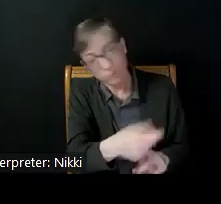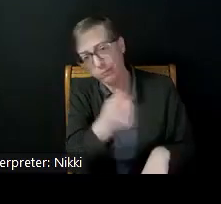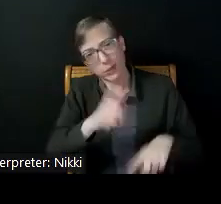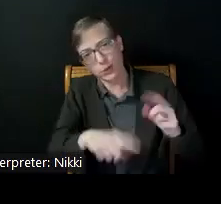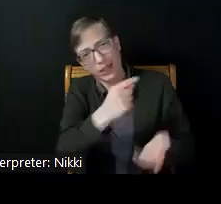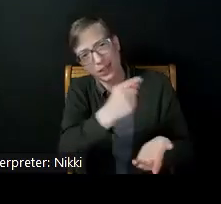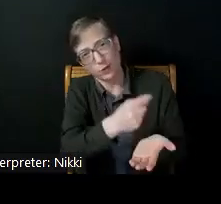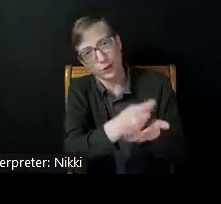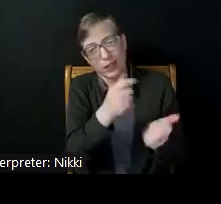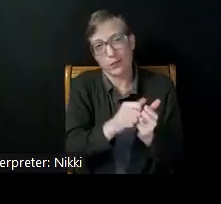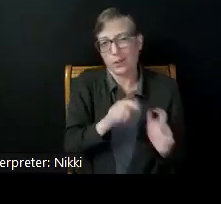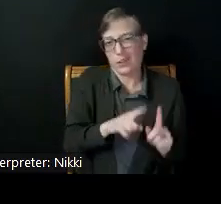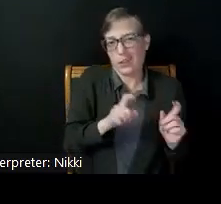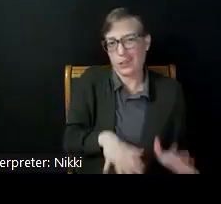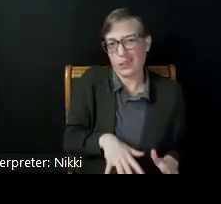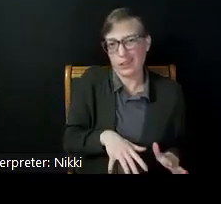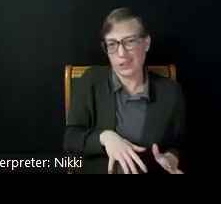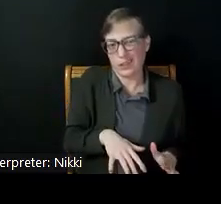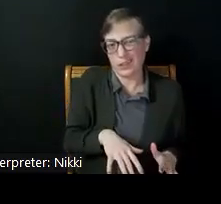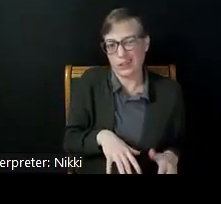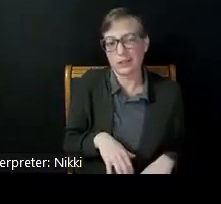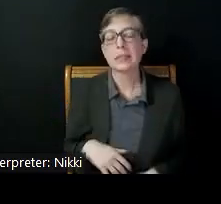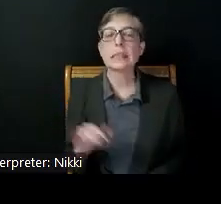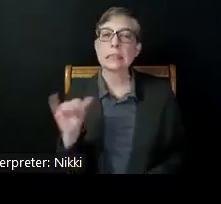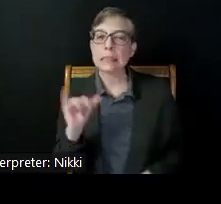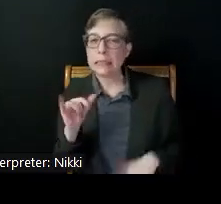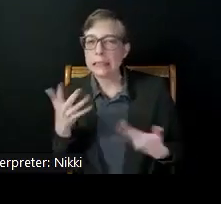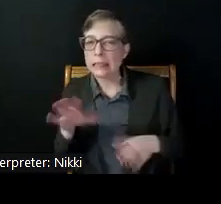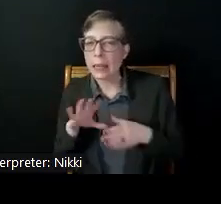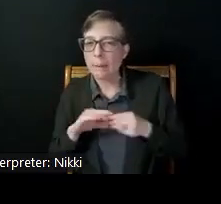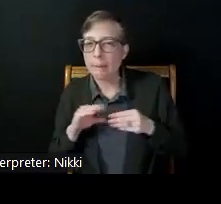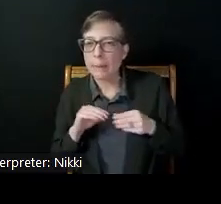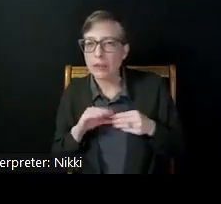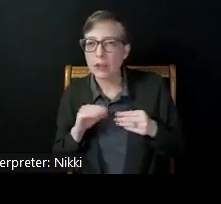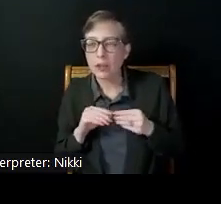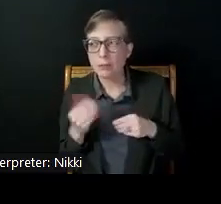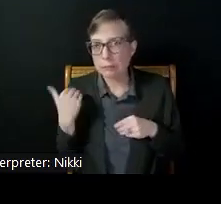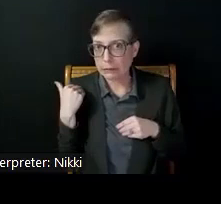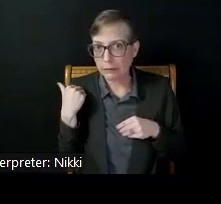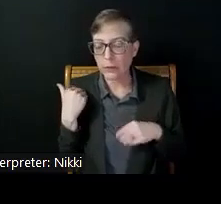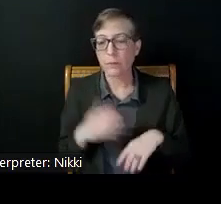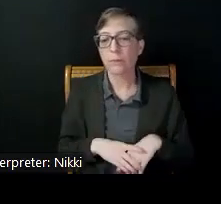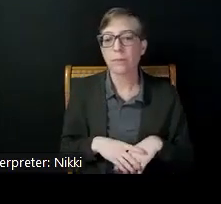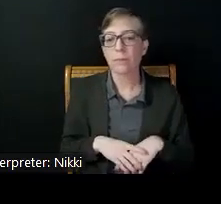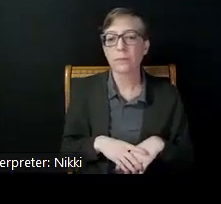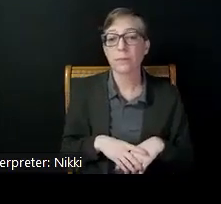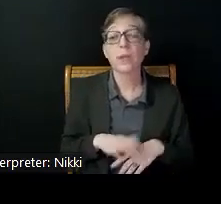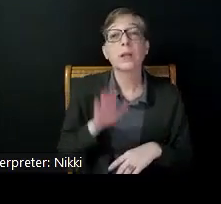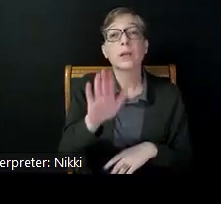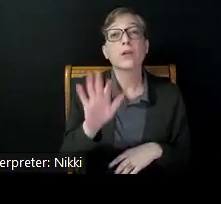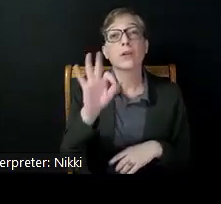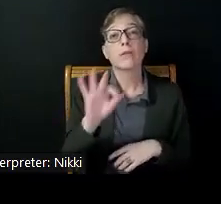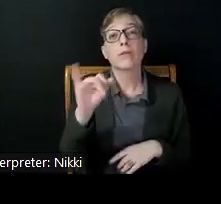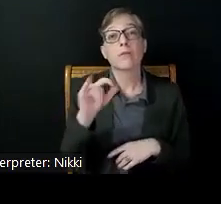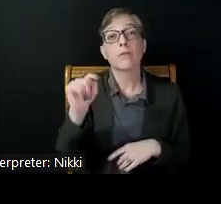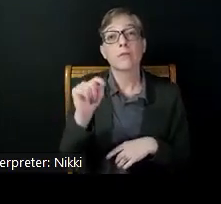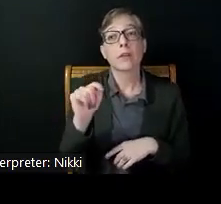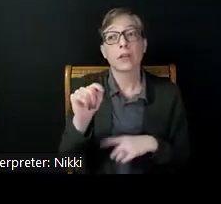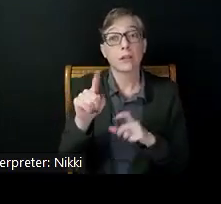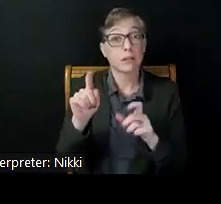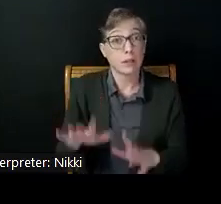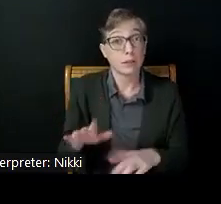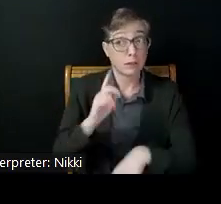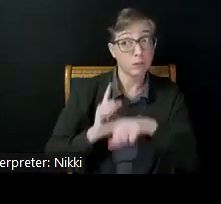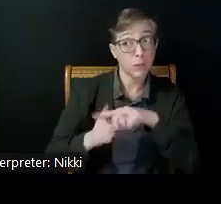So just like what was mentioned earlier, if your FIT test is positive, you'll need to schedule a colonoscopy